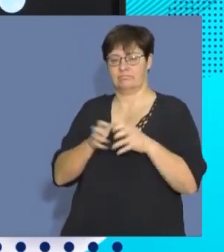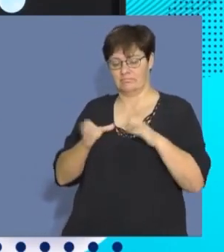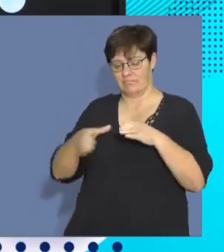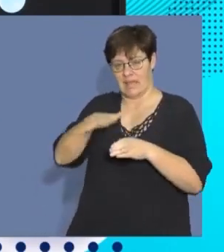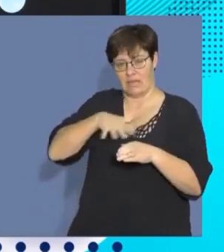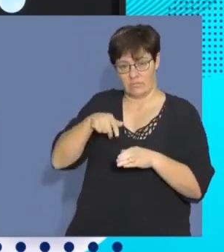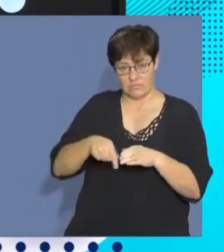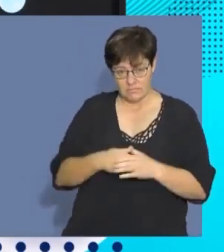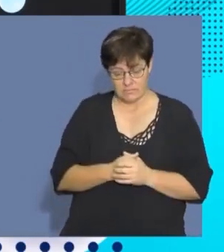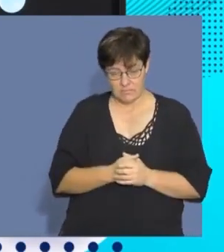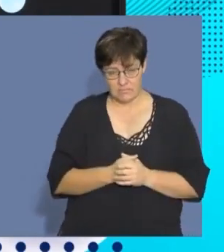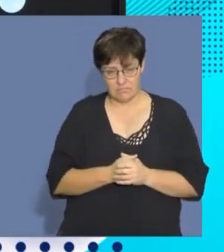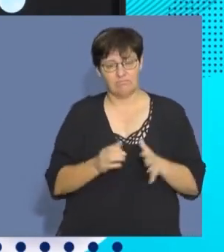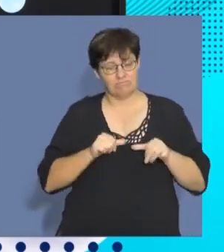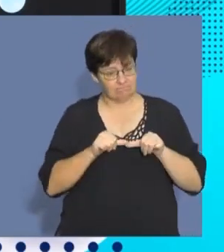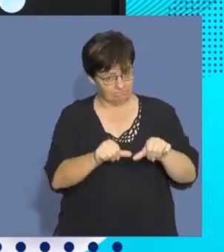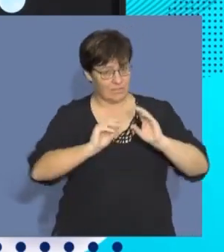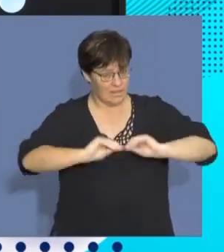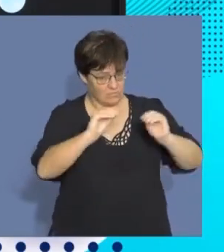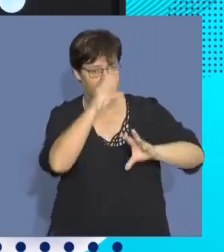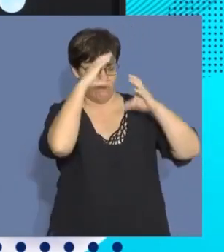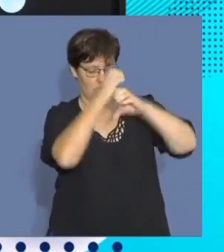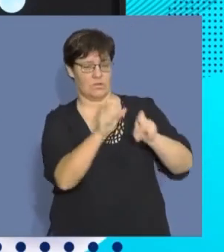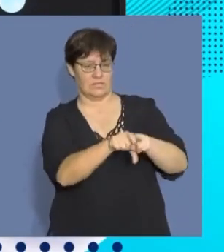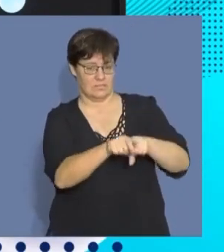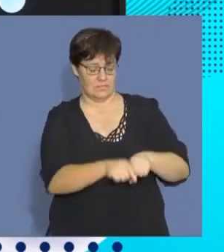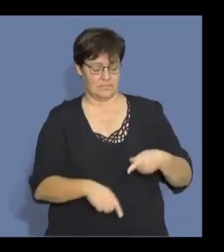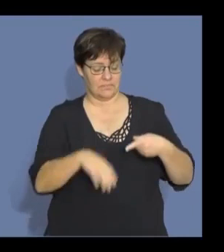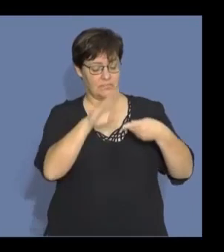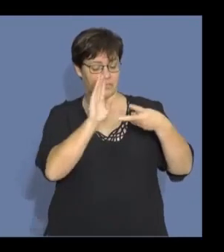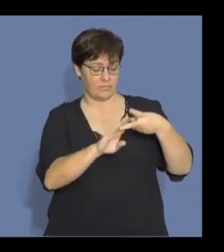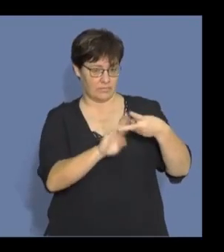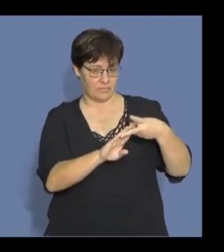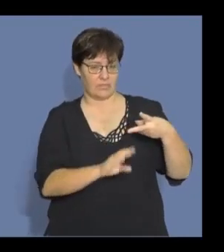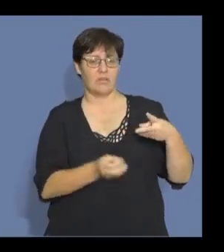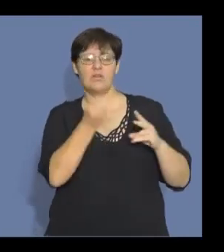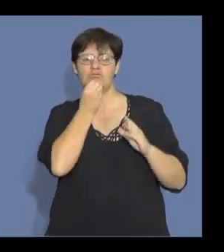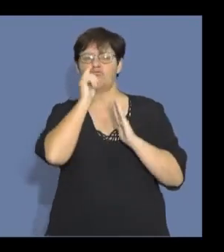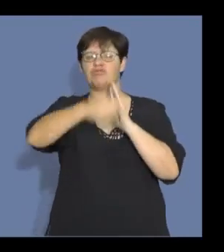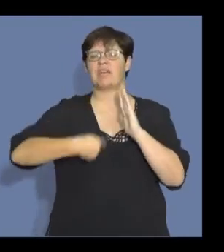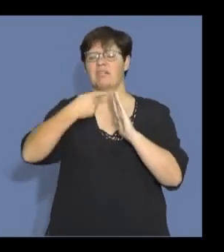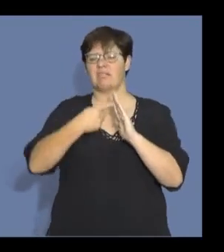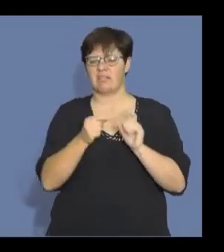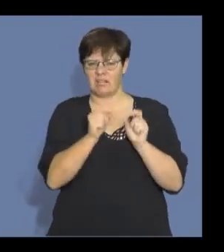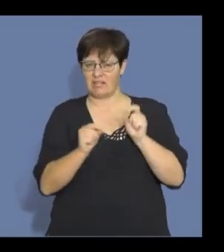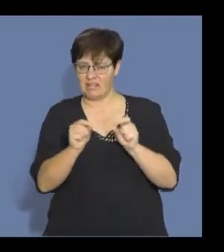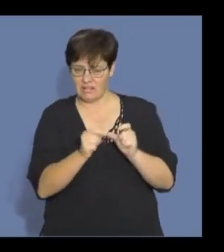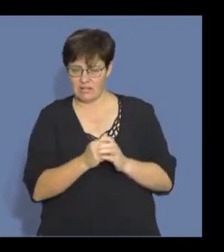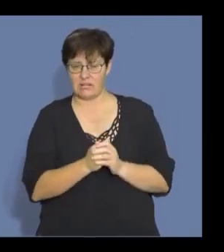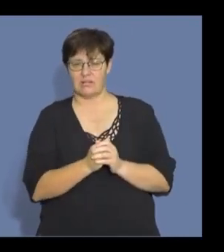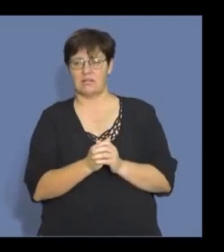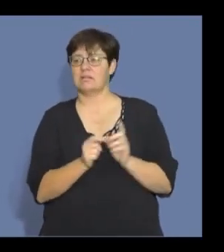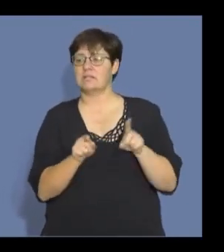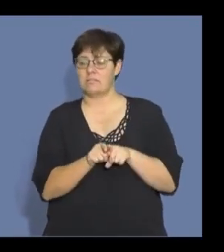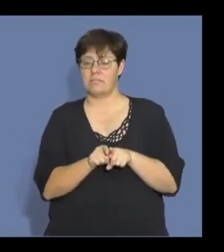focus on these as well as we get through the lesson. We also spend some time talking about what are nutrient cycles, and then we're going to look at some of